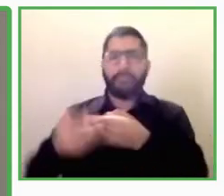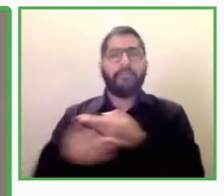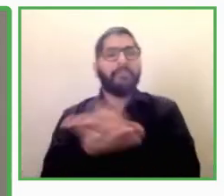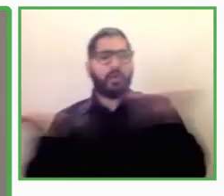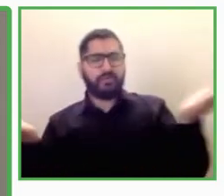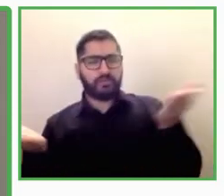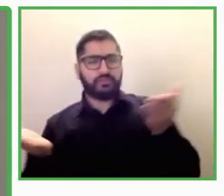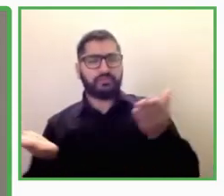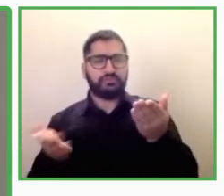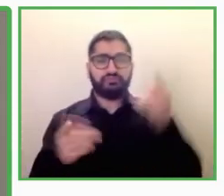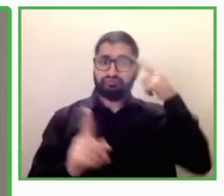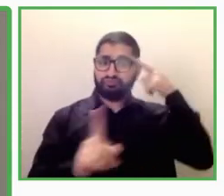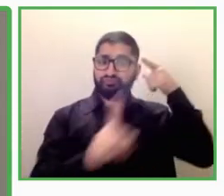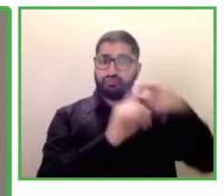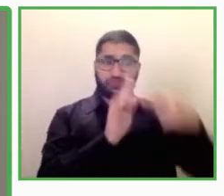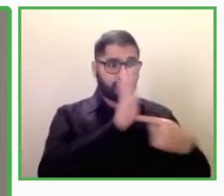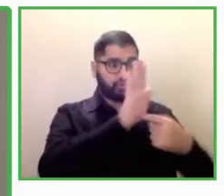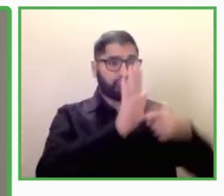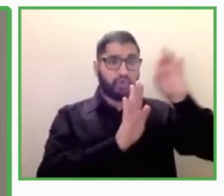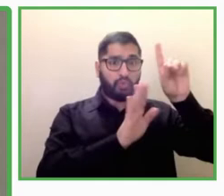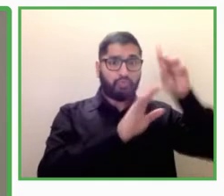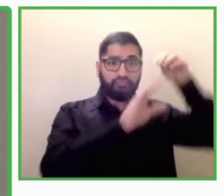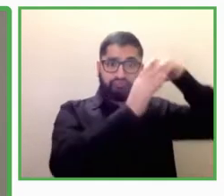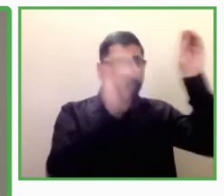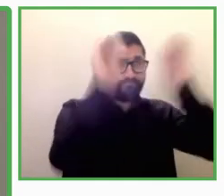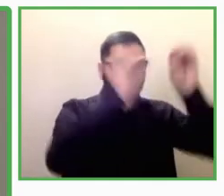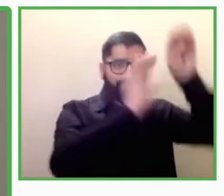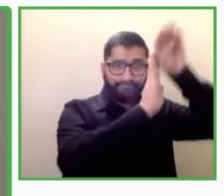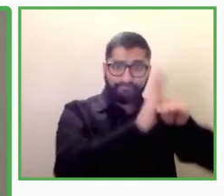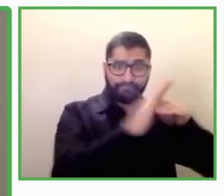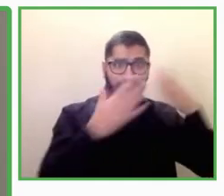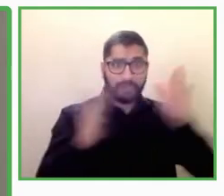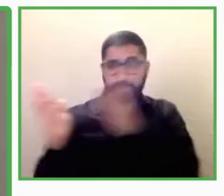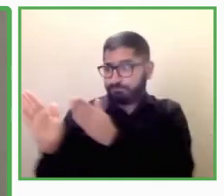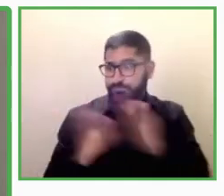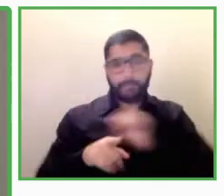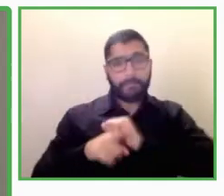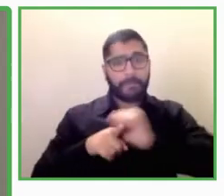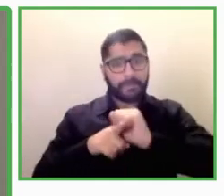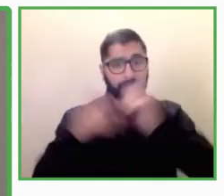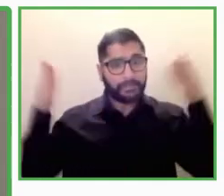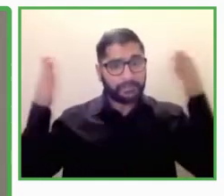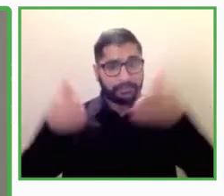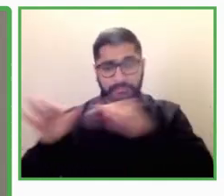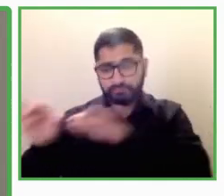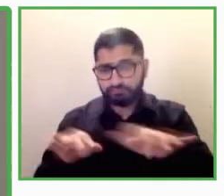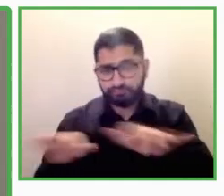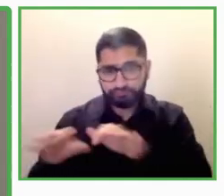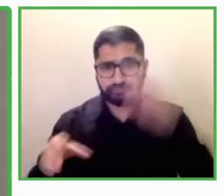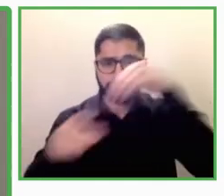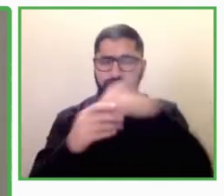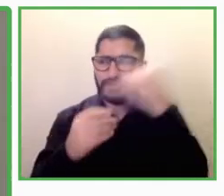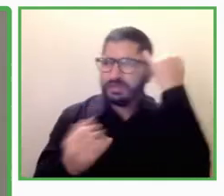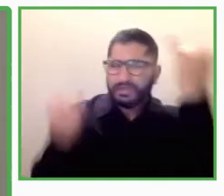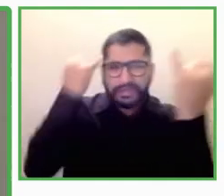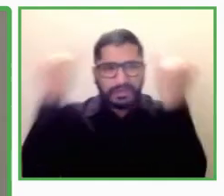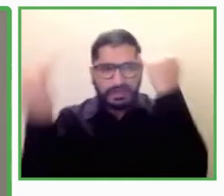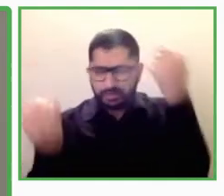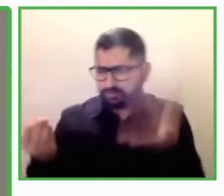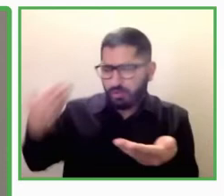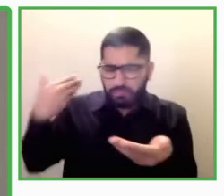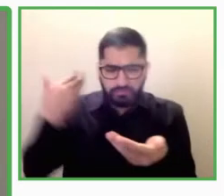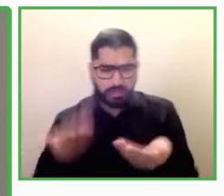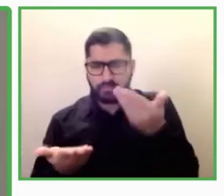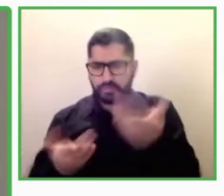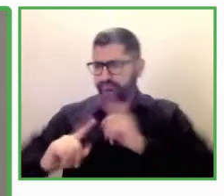different hiring softwares that artificial intelligence uses, the biases, the